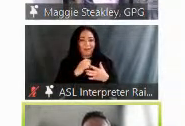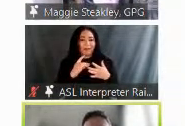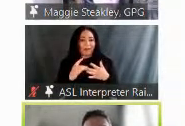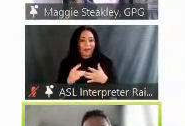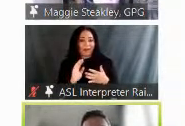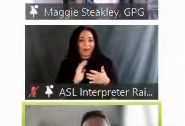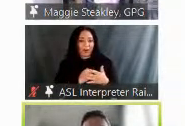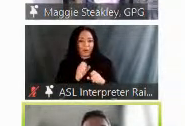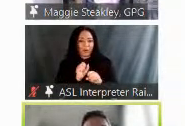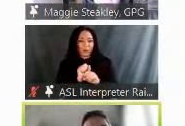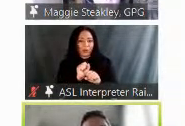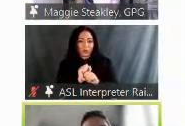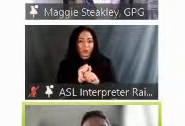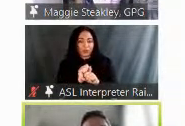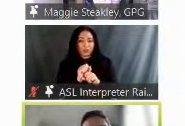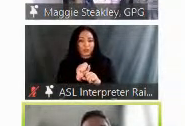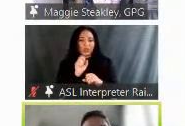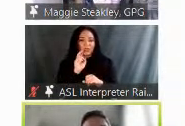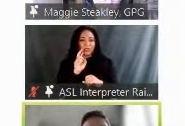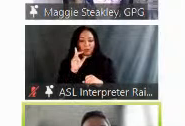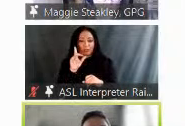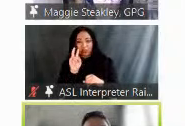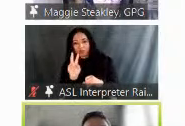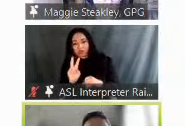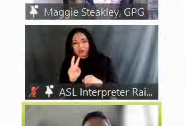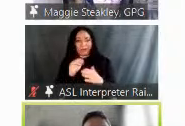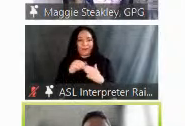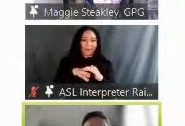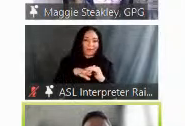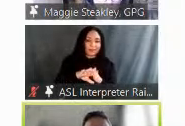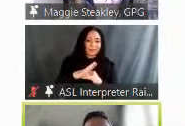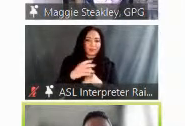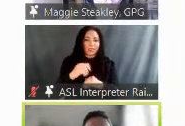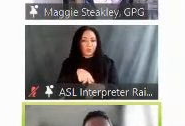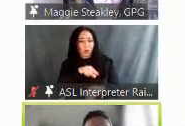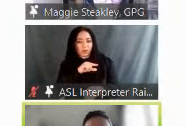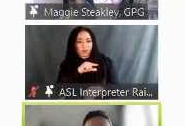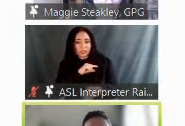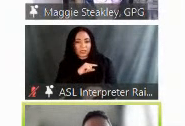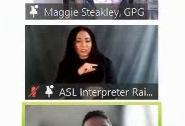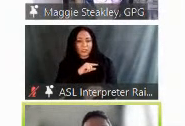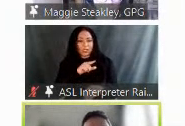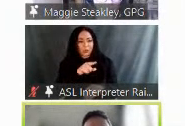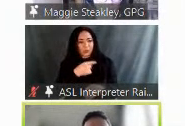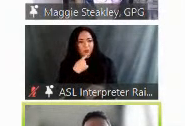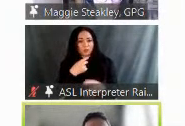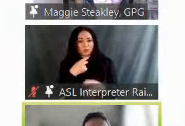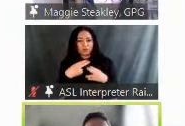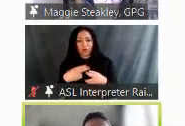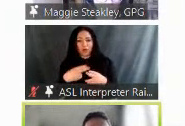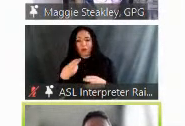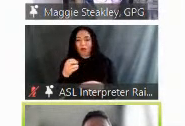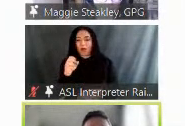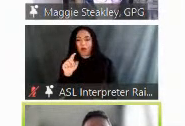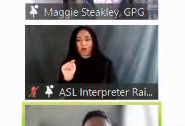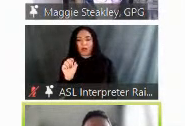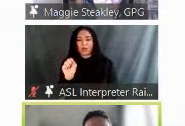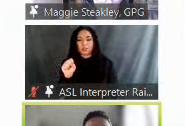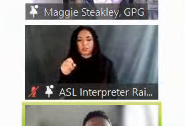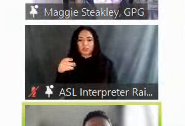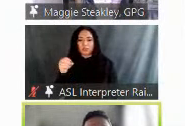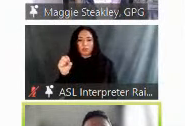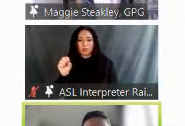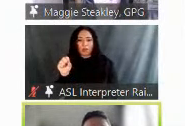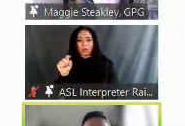as we look at access and quality, and what I know you called hotspots, or what a lot of us have been around a